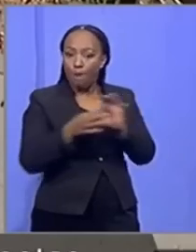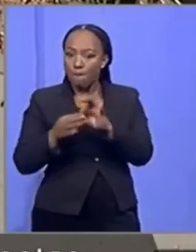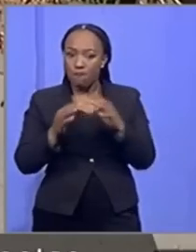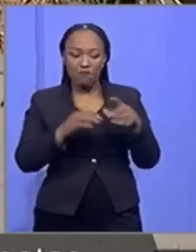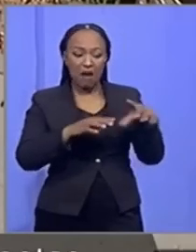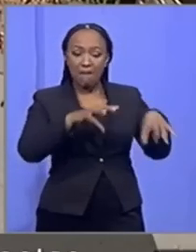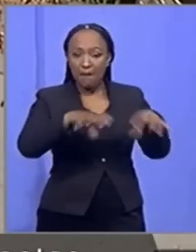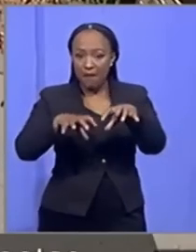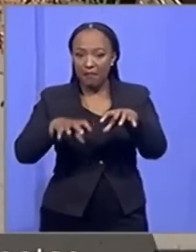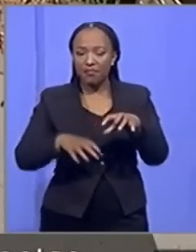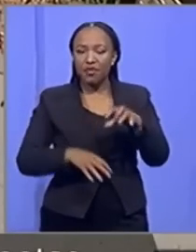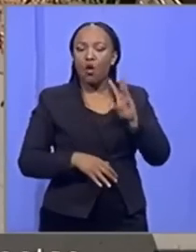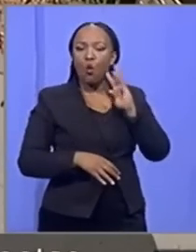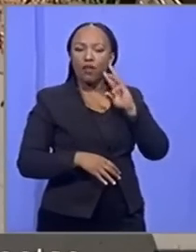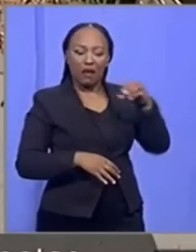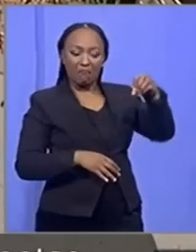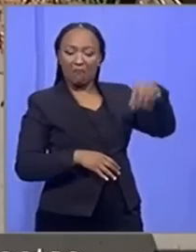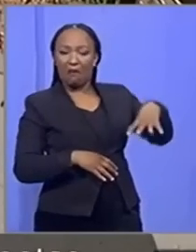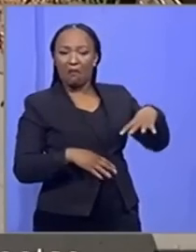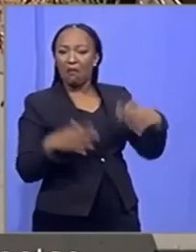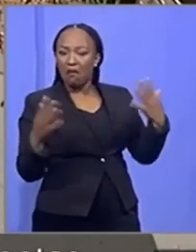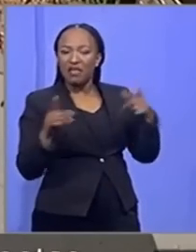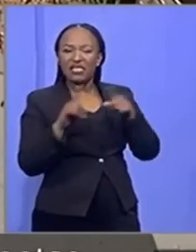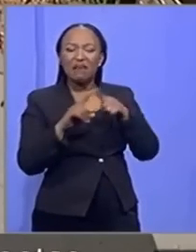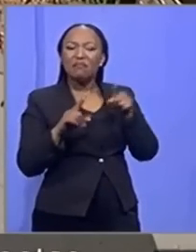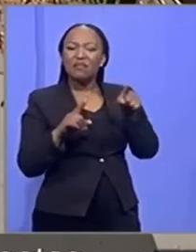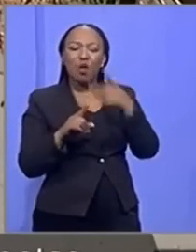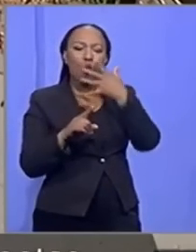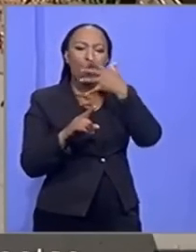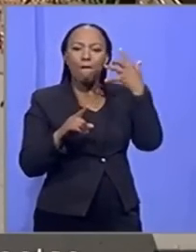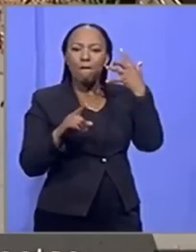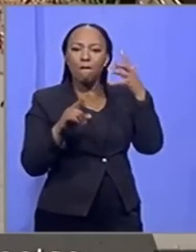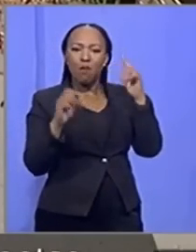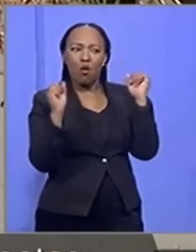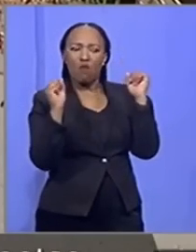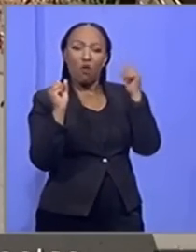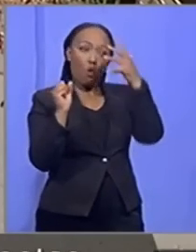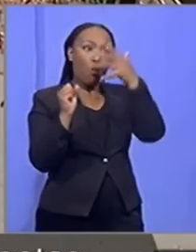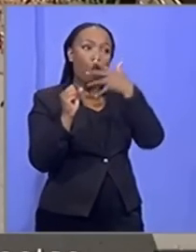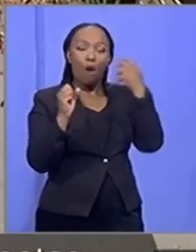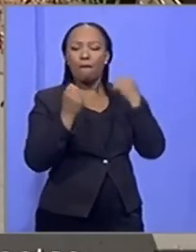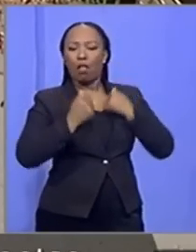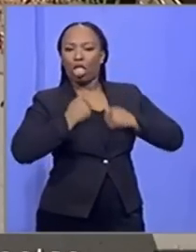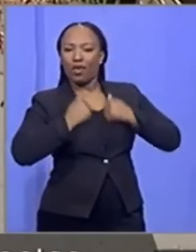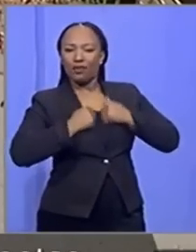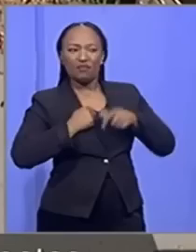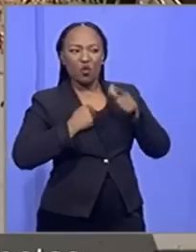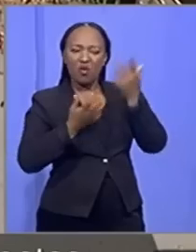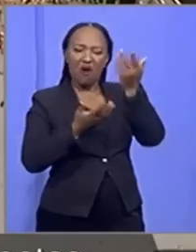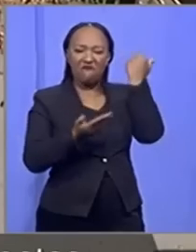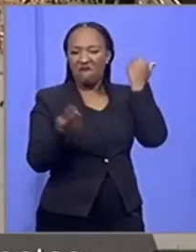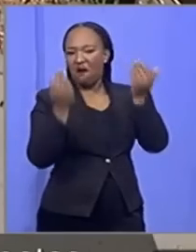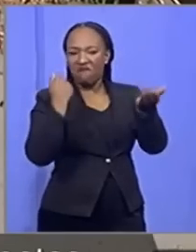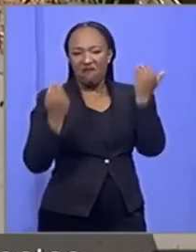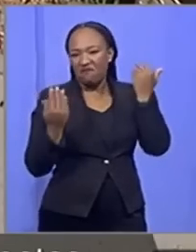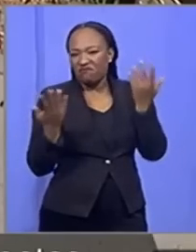batho ba dintshitse re di latlhetse kwano tso etsang ka yona ho sena metsi ga re sa itshwenya ne ho ga ke